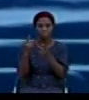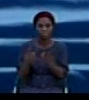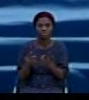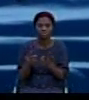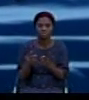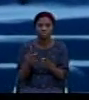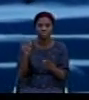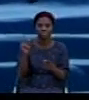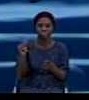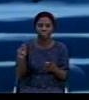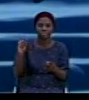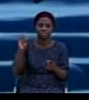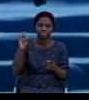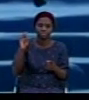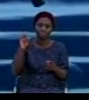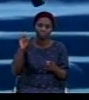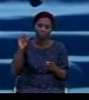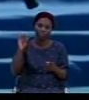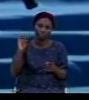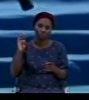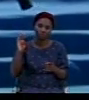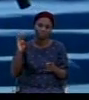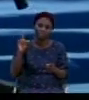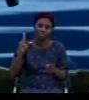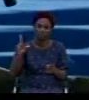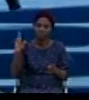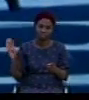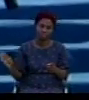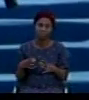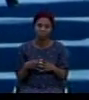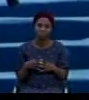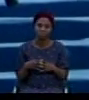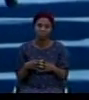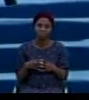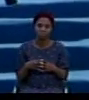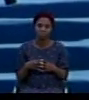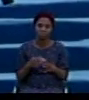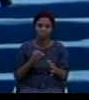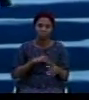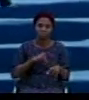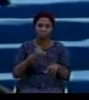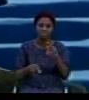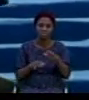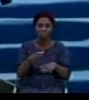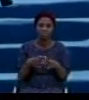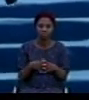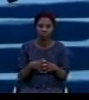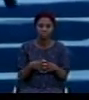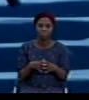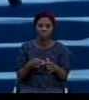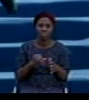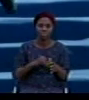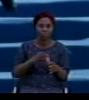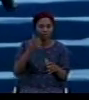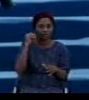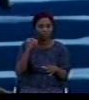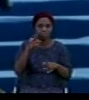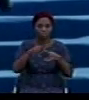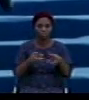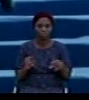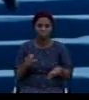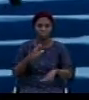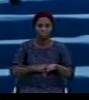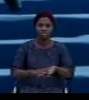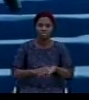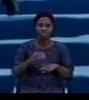spinal cord o le ti o sise mo te pe mi ti e le rin rara rara. Ori wish ya ni mo joko si for be